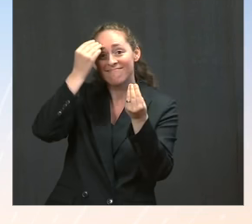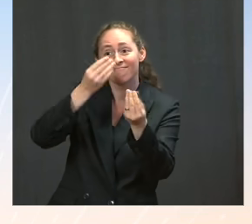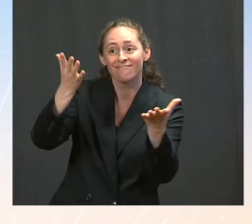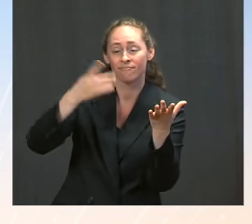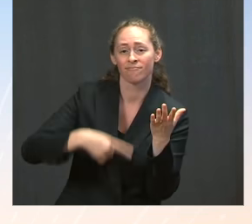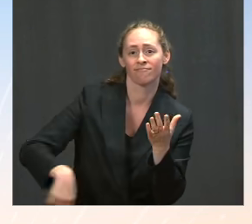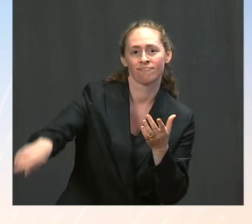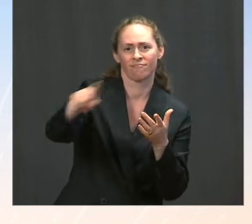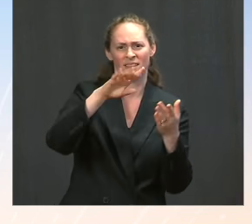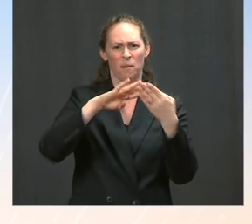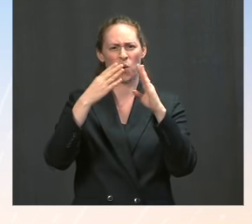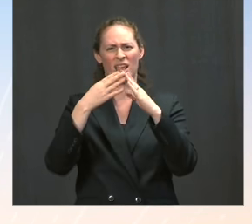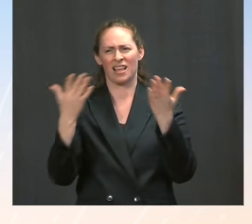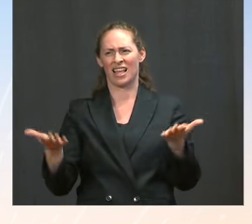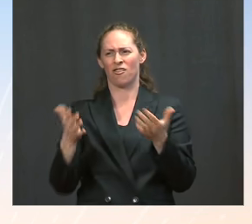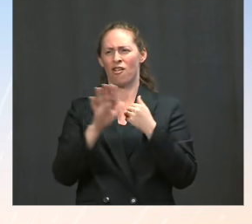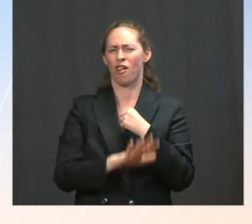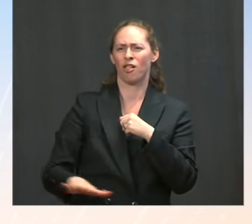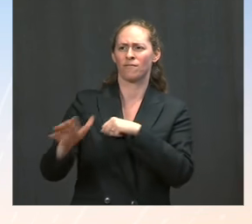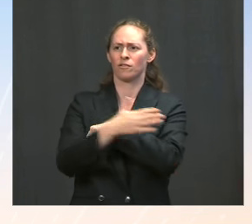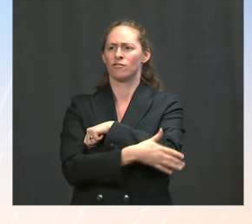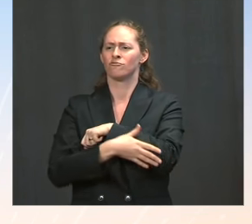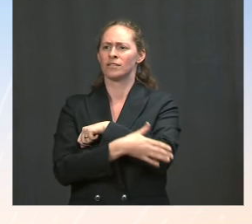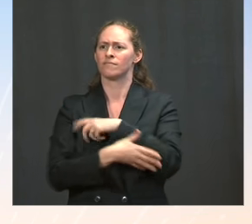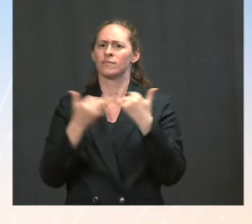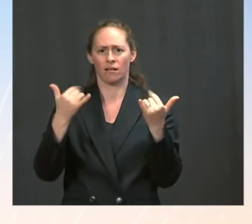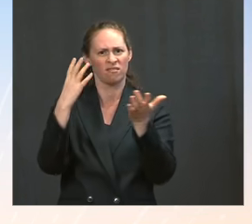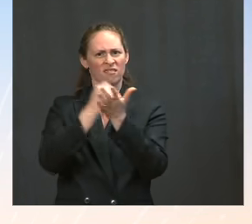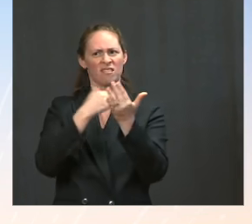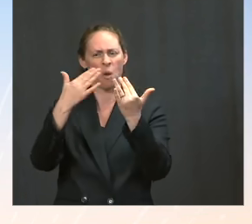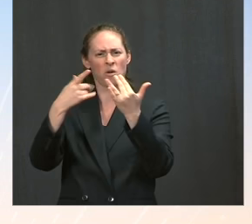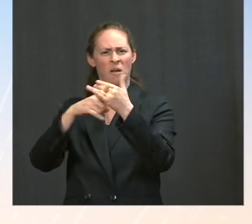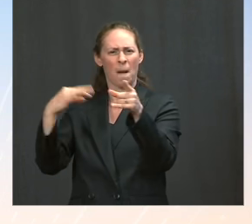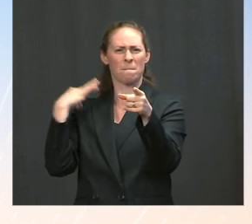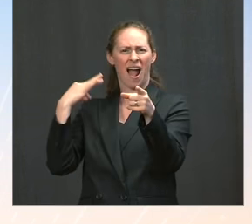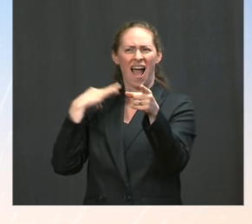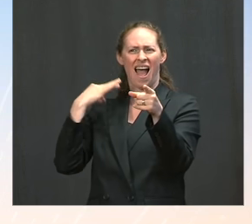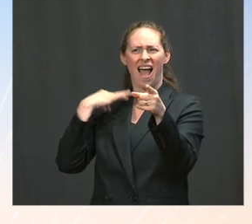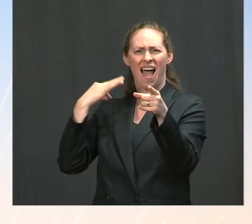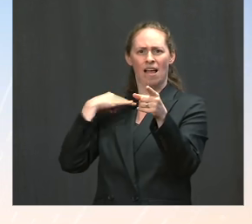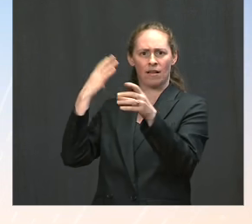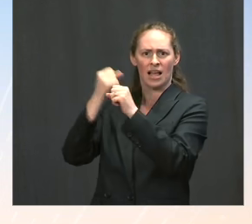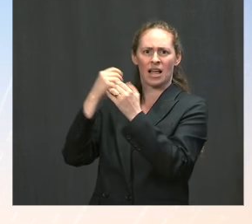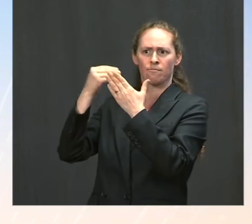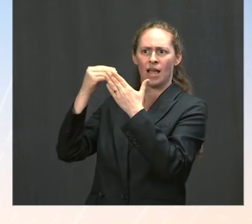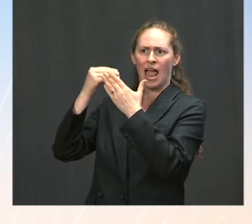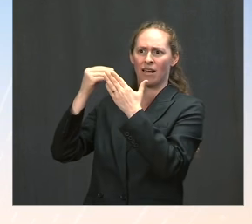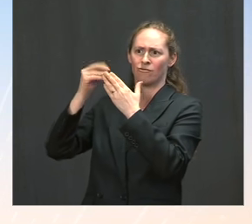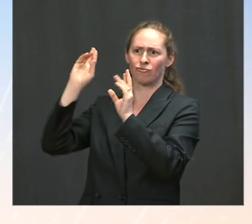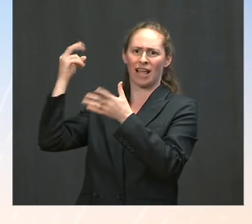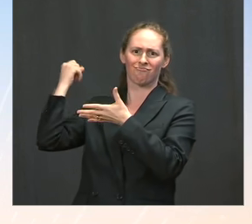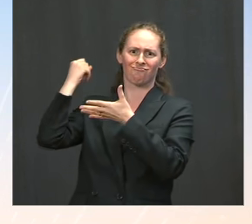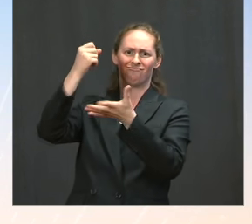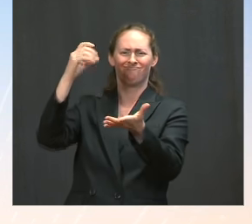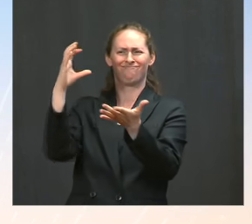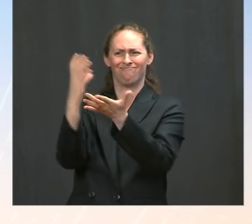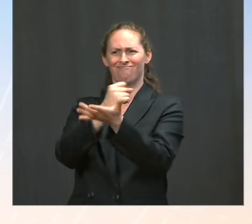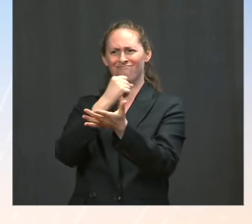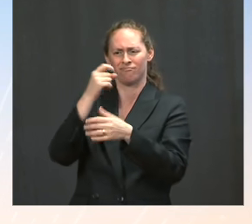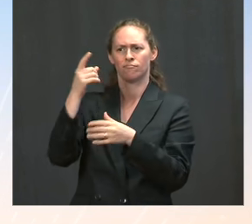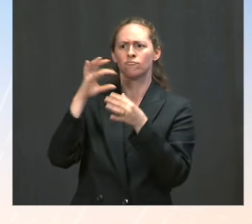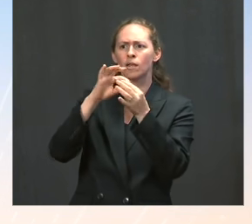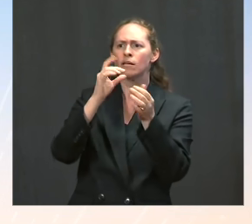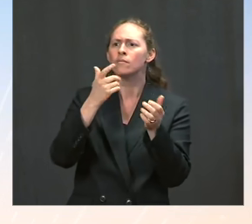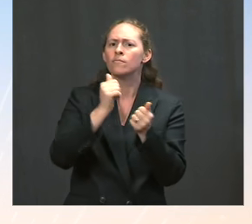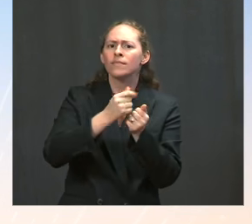for that funding. We believe that this is the largest local economic development initiative that the Commerce Department has